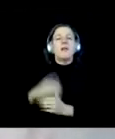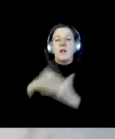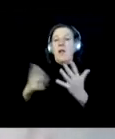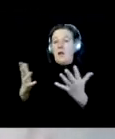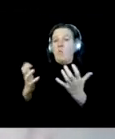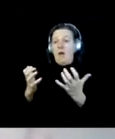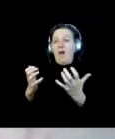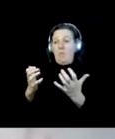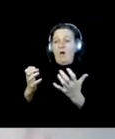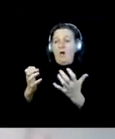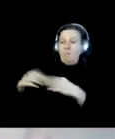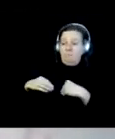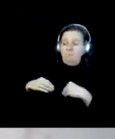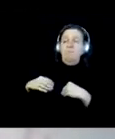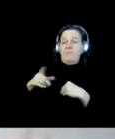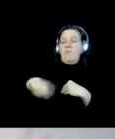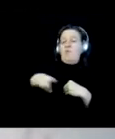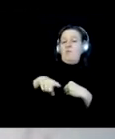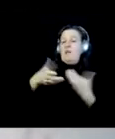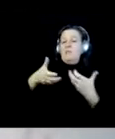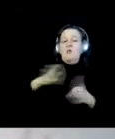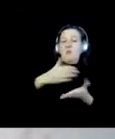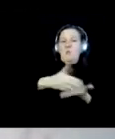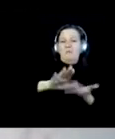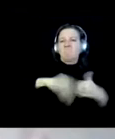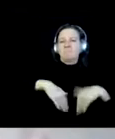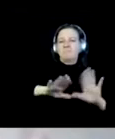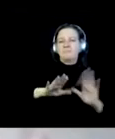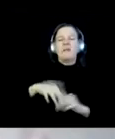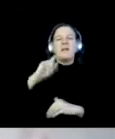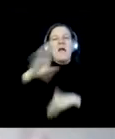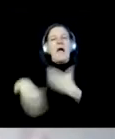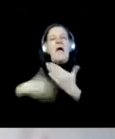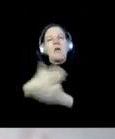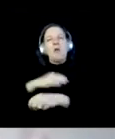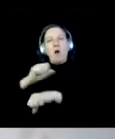Or I also think all of my work is kind of like pushing against these